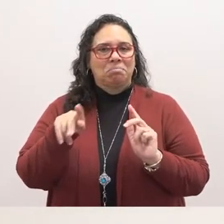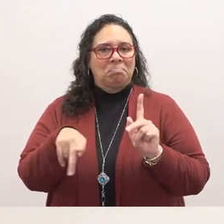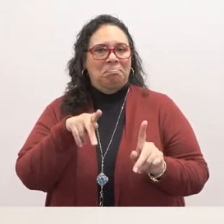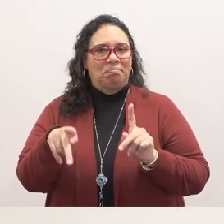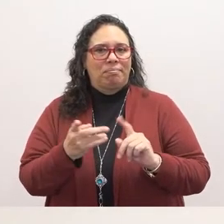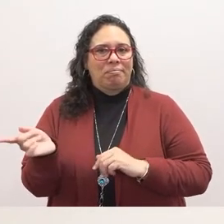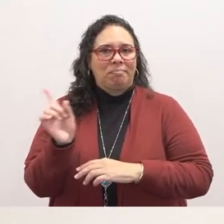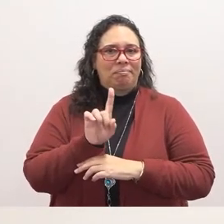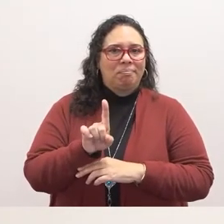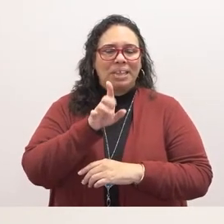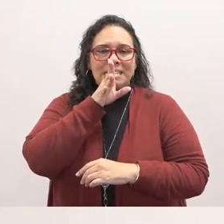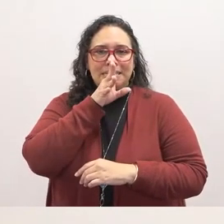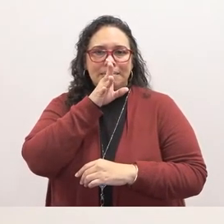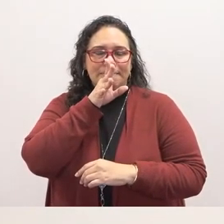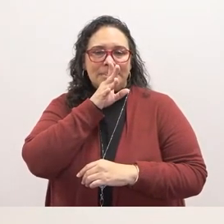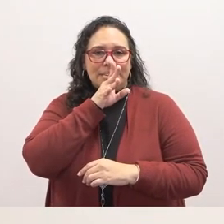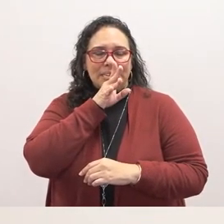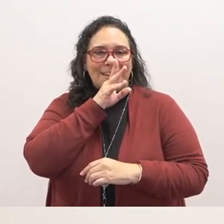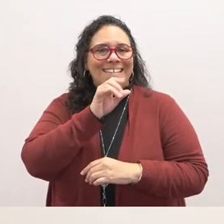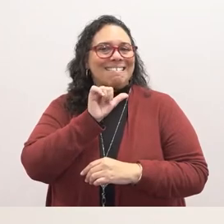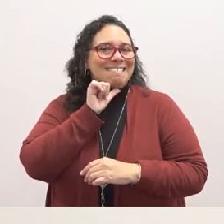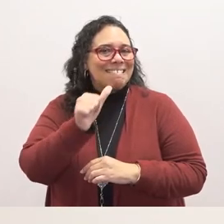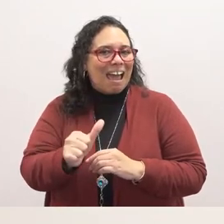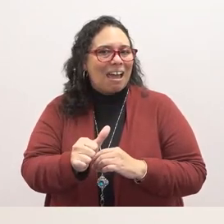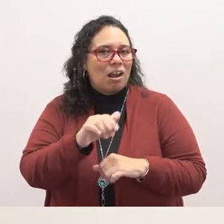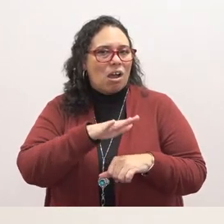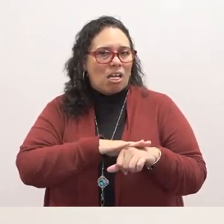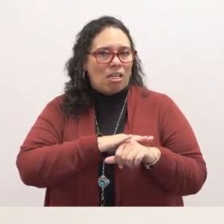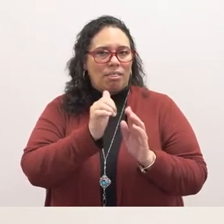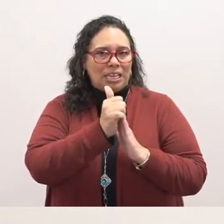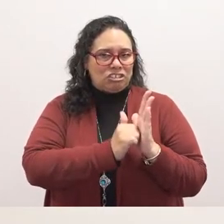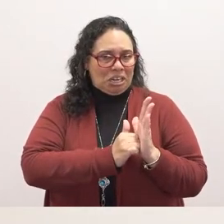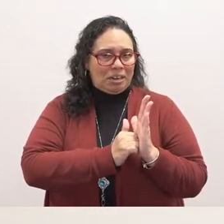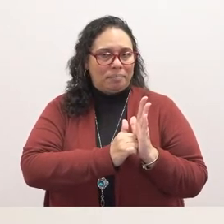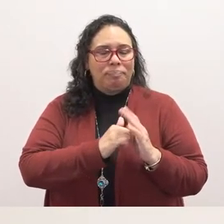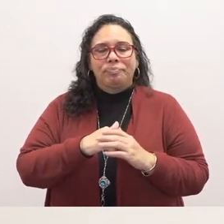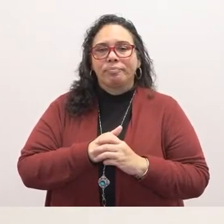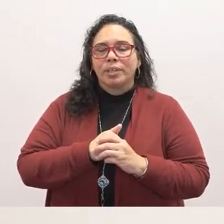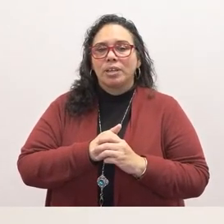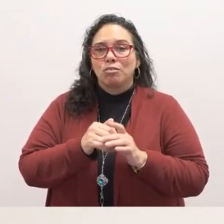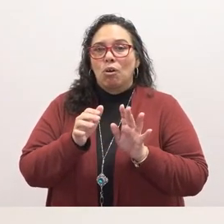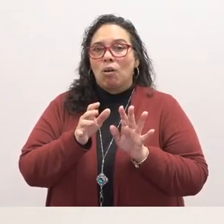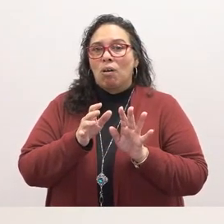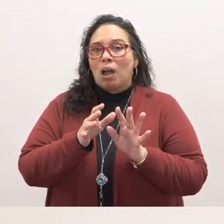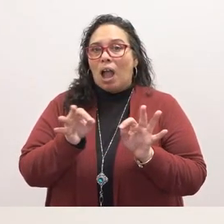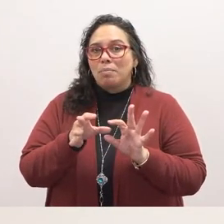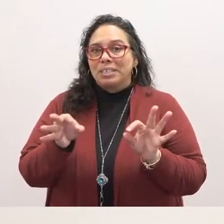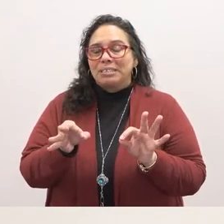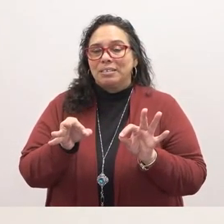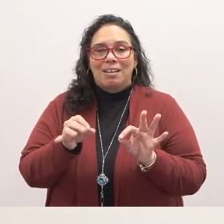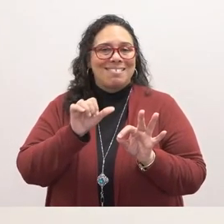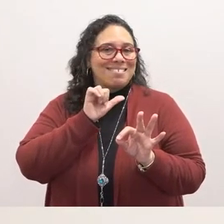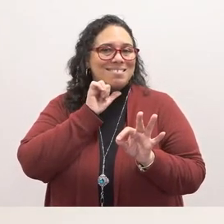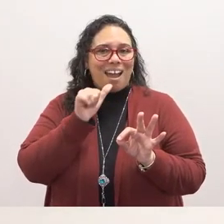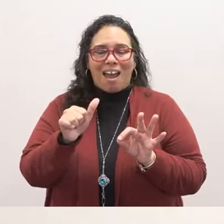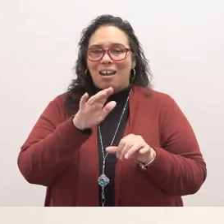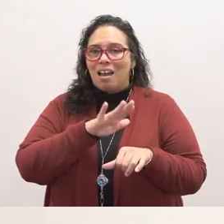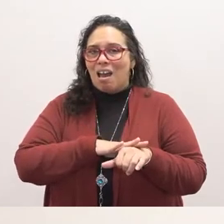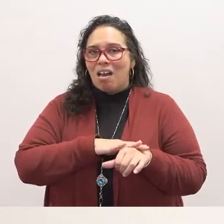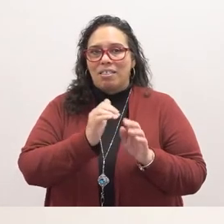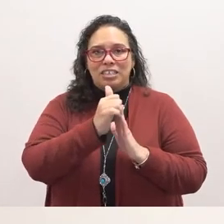comments for items not listed on the agenda. So comments on an item not listed for discussion